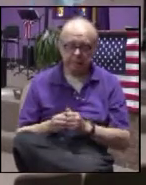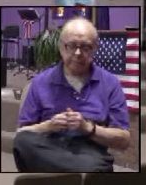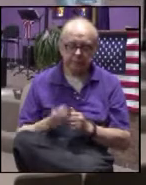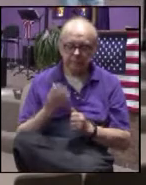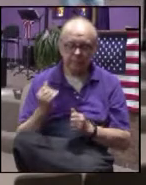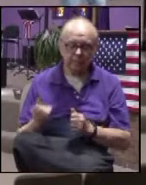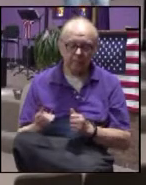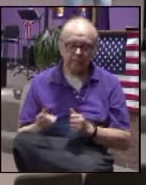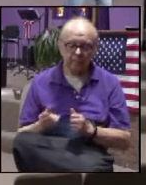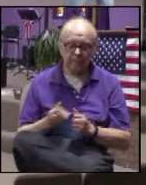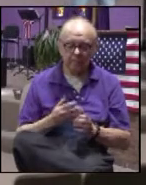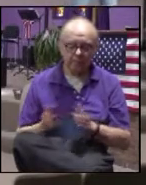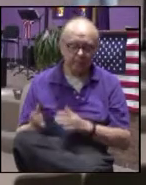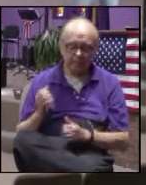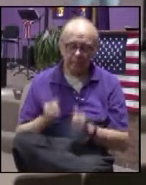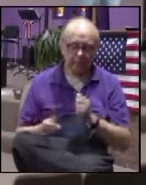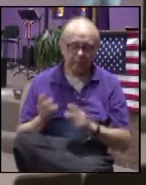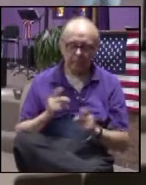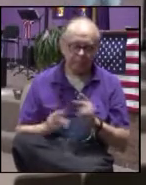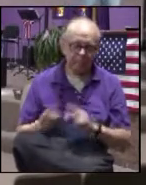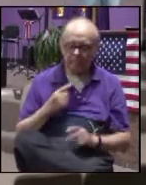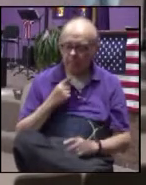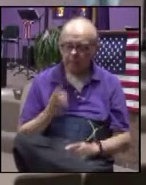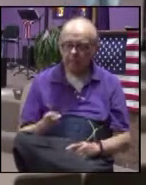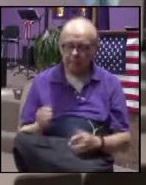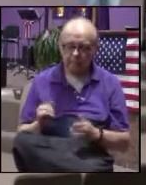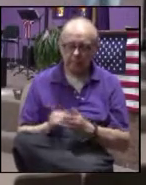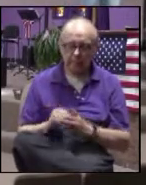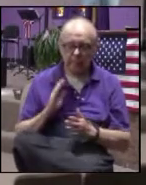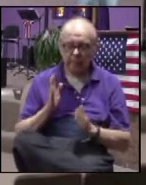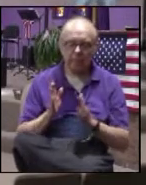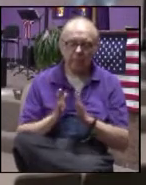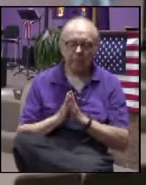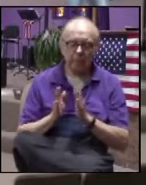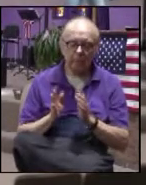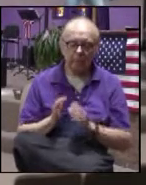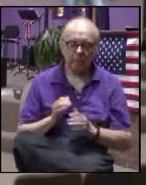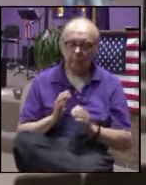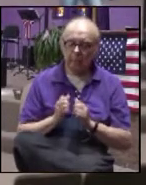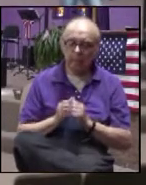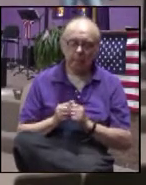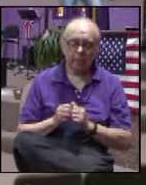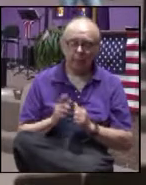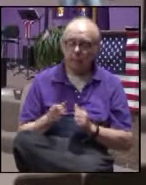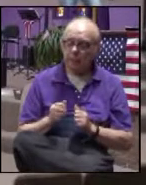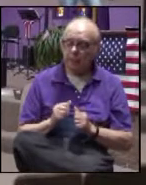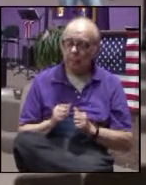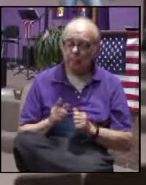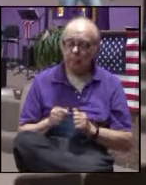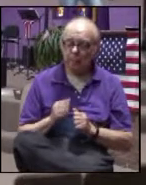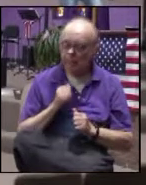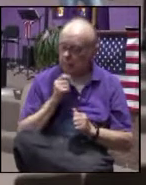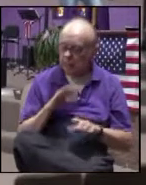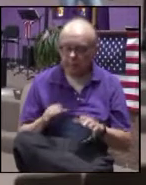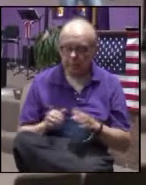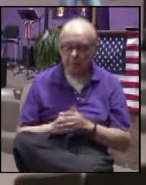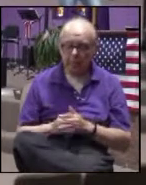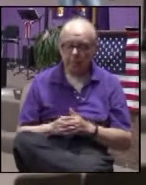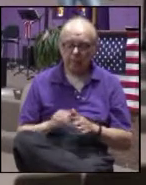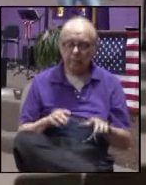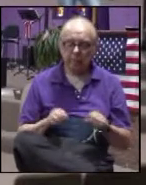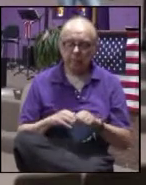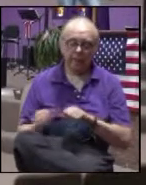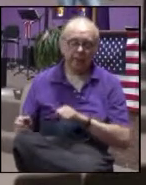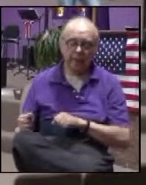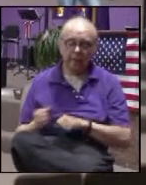of intentions, most people will tell you that they'll pray with you, but they won't. As soon as they walk away, they've